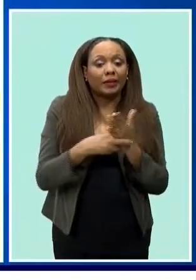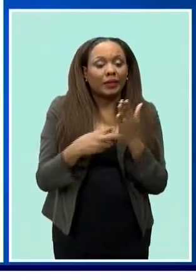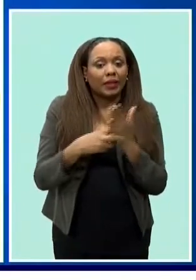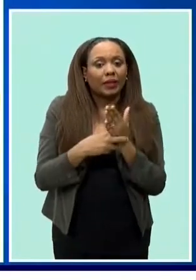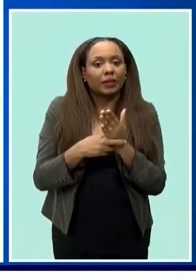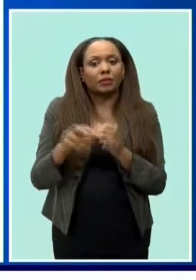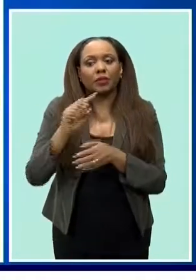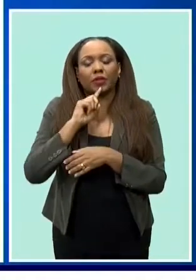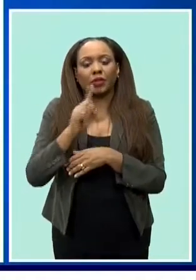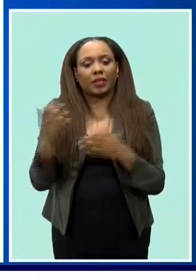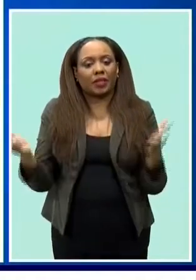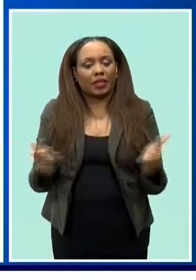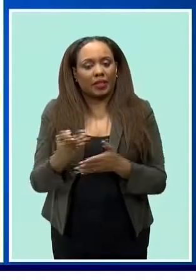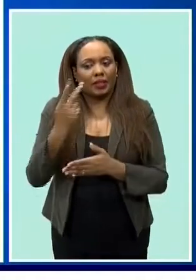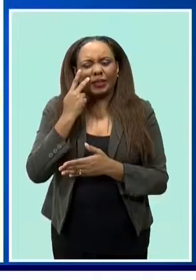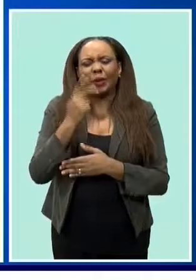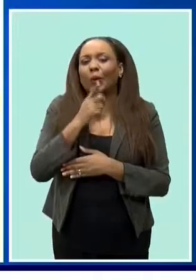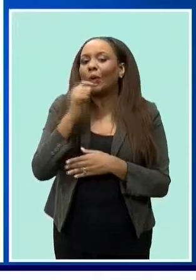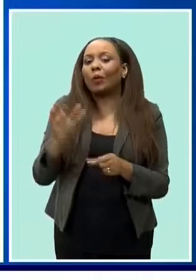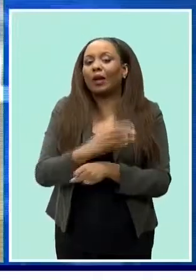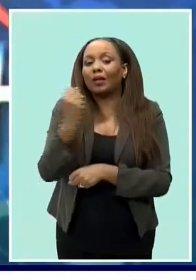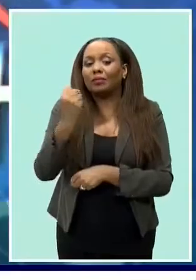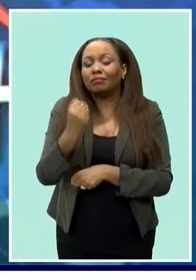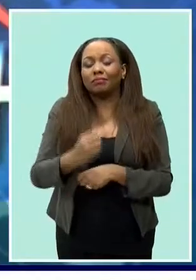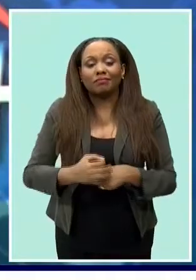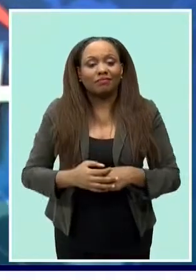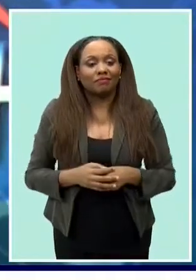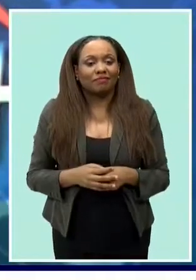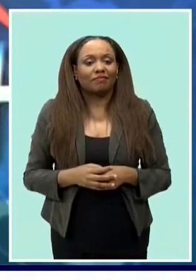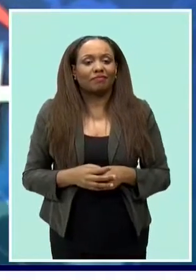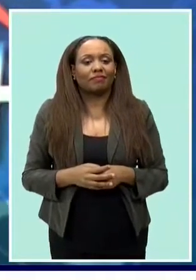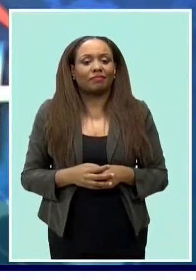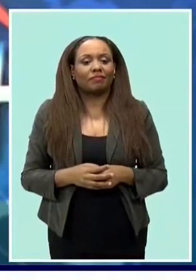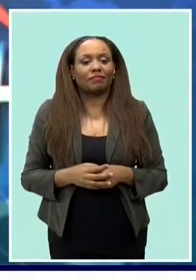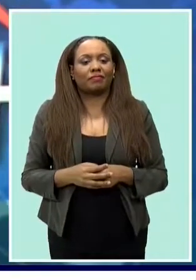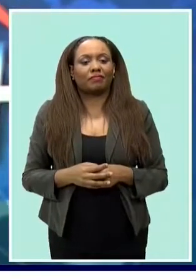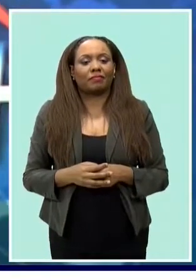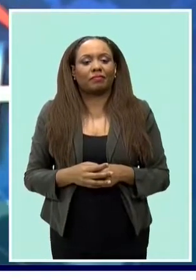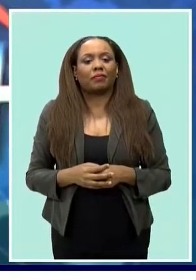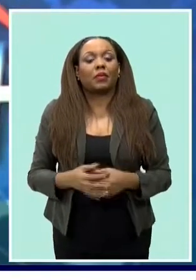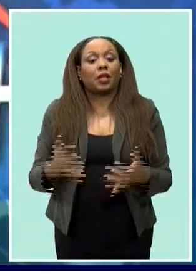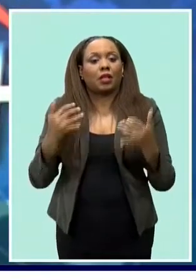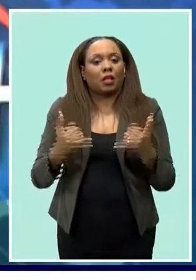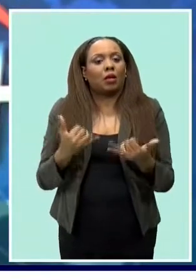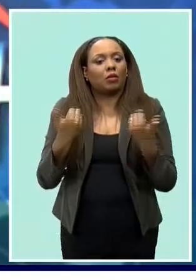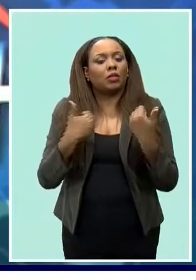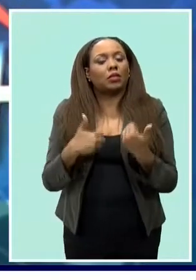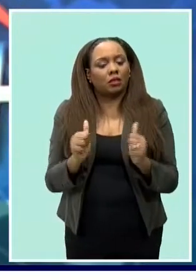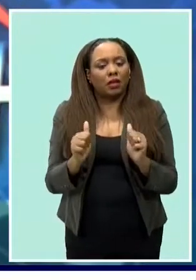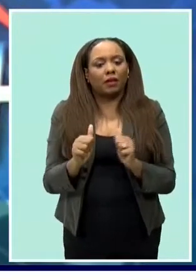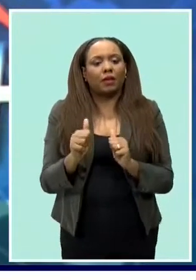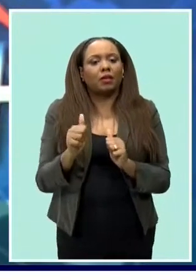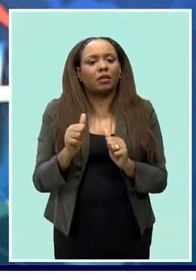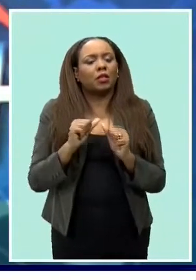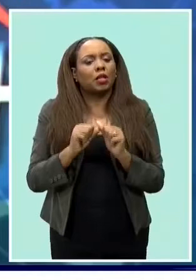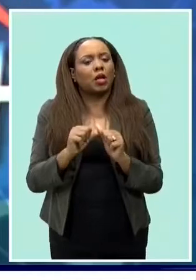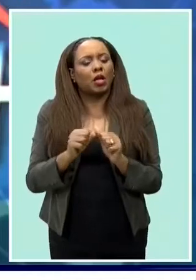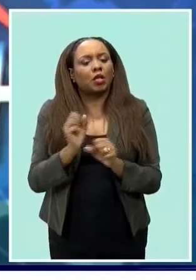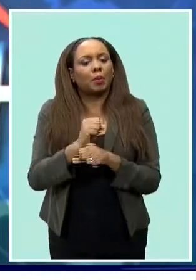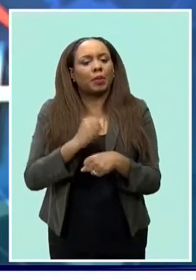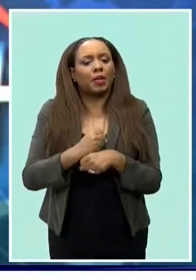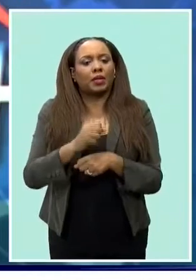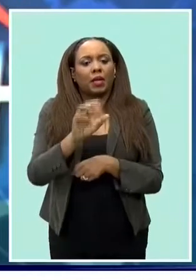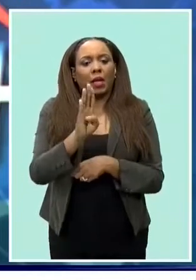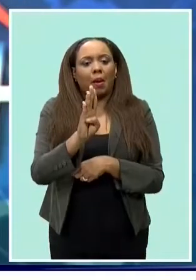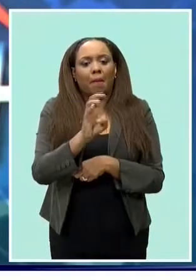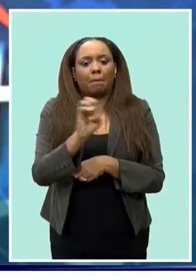are here to see who will reign supreme. While as efforts continue to develop the local beekeeping industry, honey isn't the